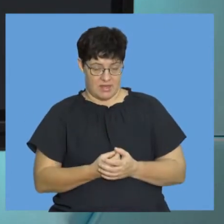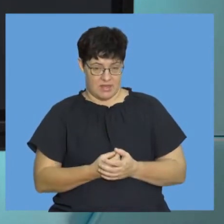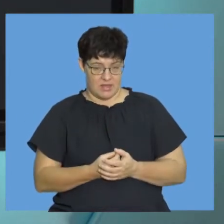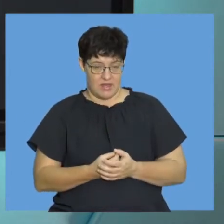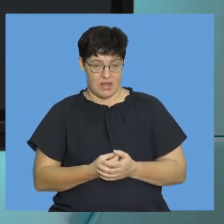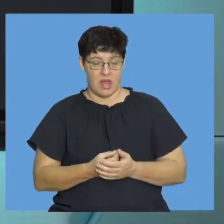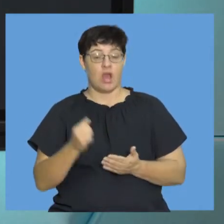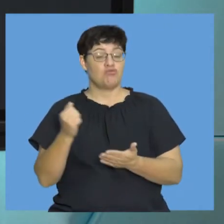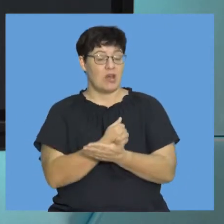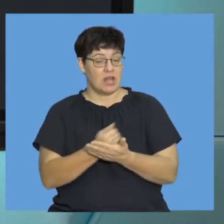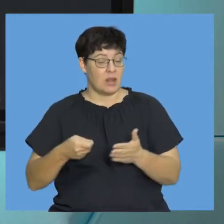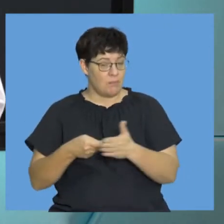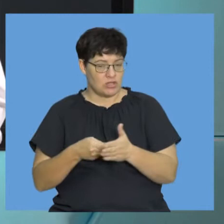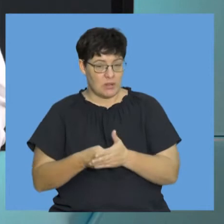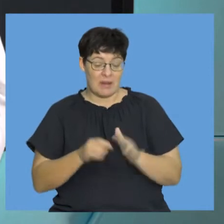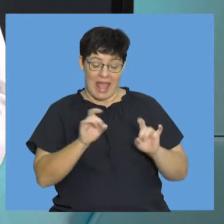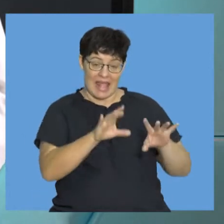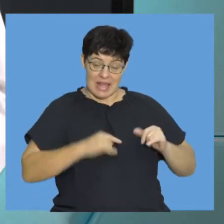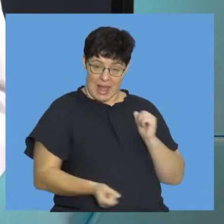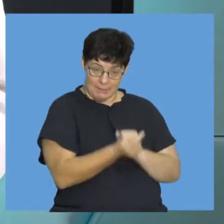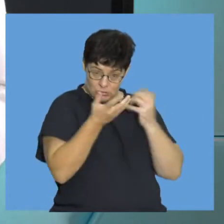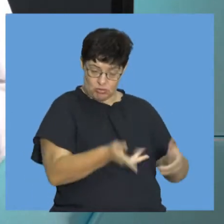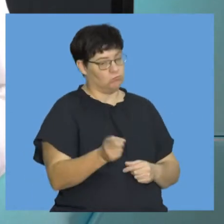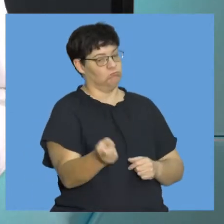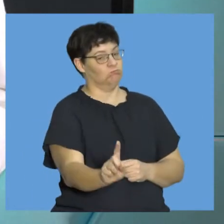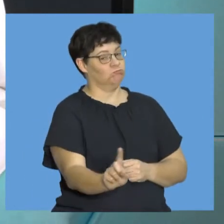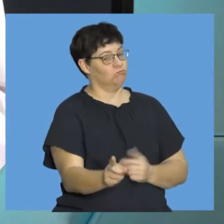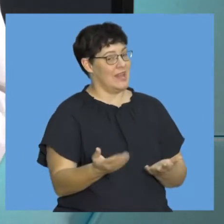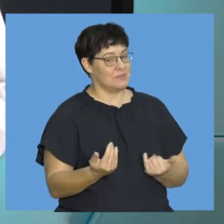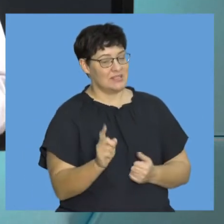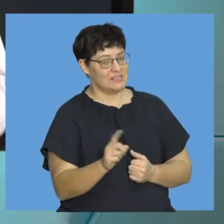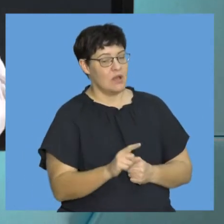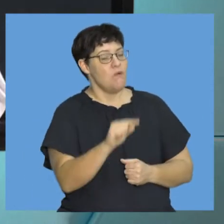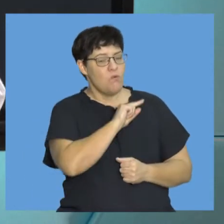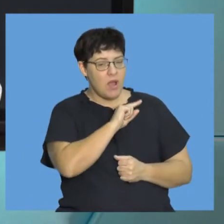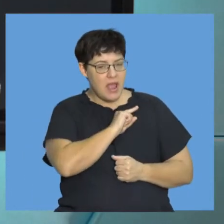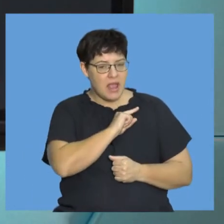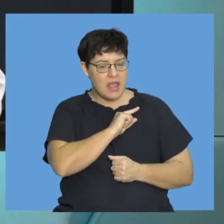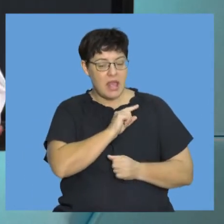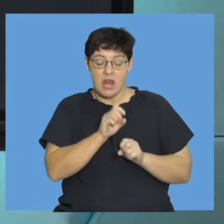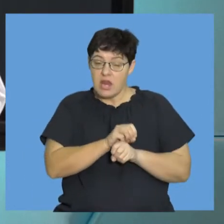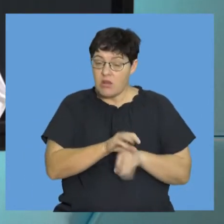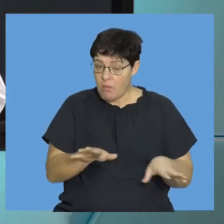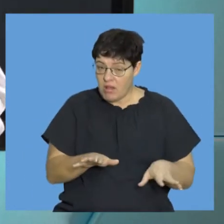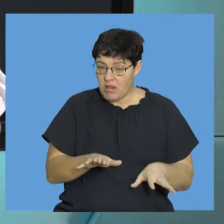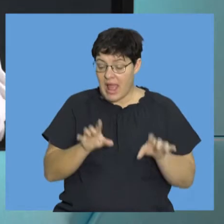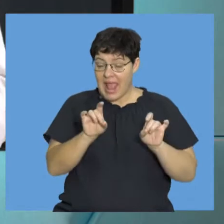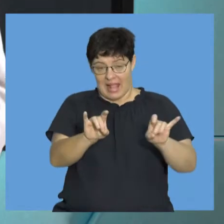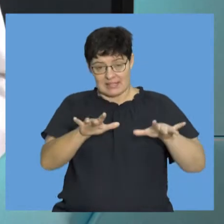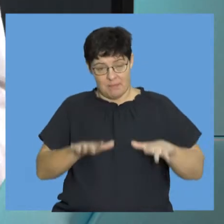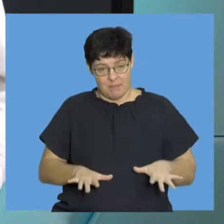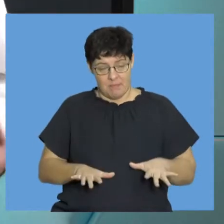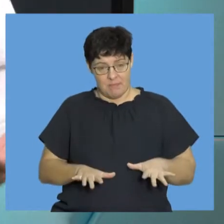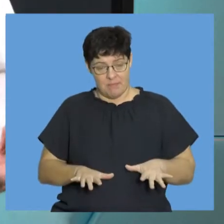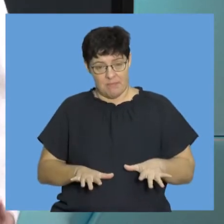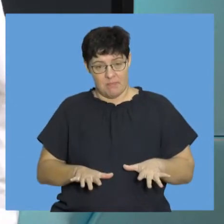that to happen in the exams. Why? Because generally, in the exams, you're not